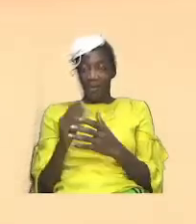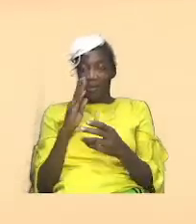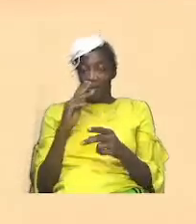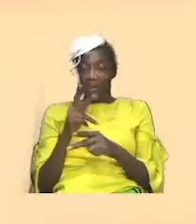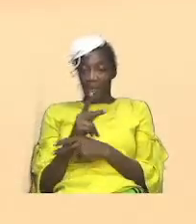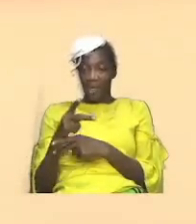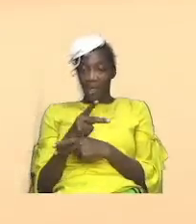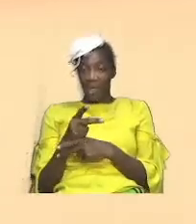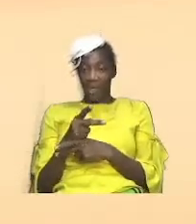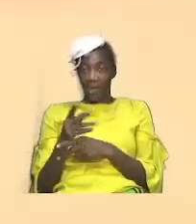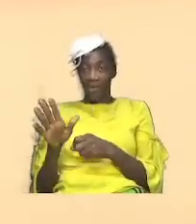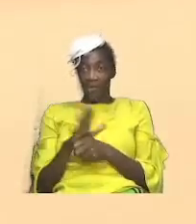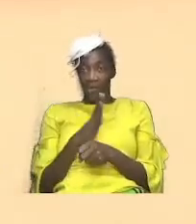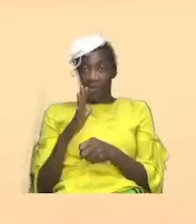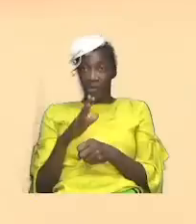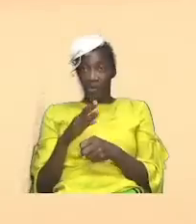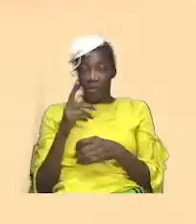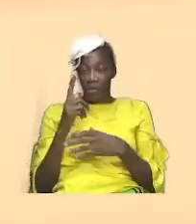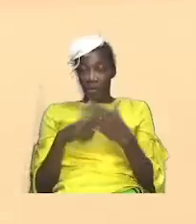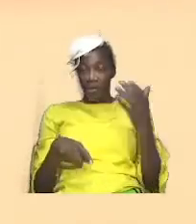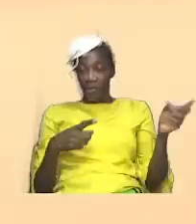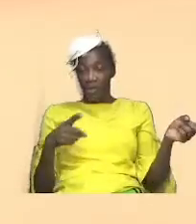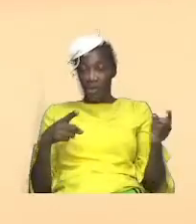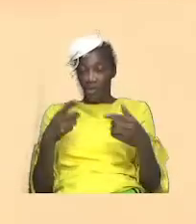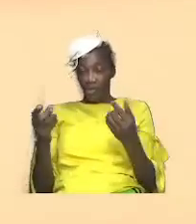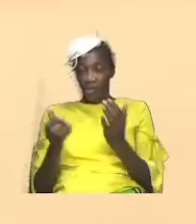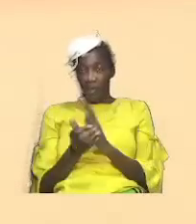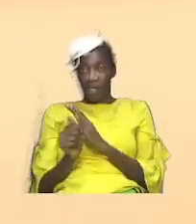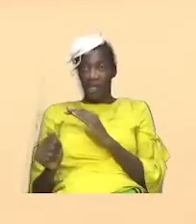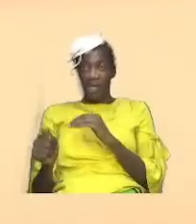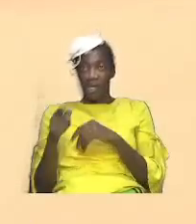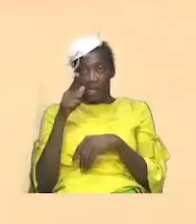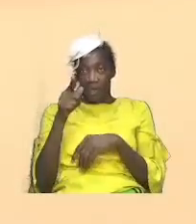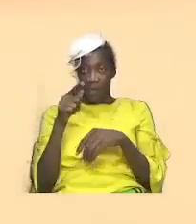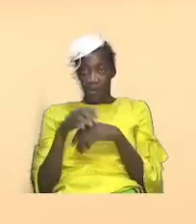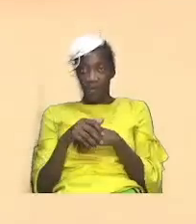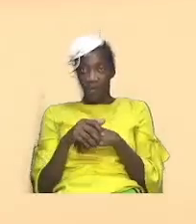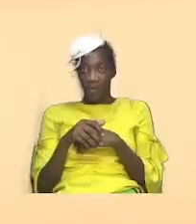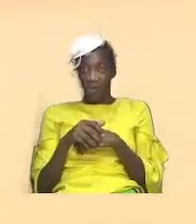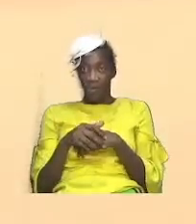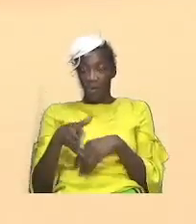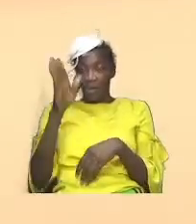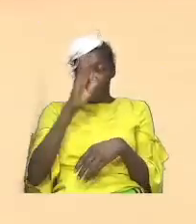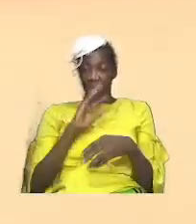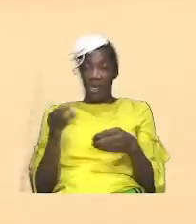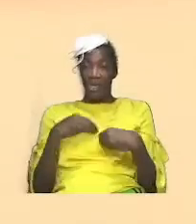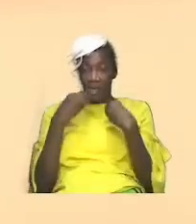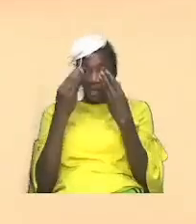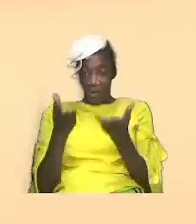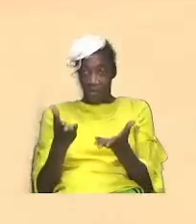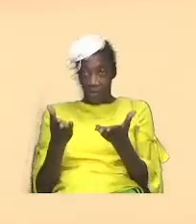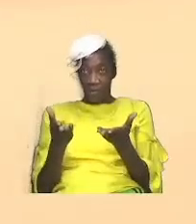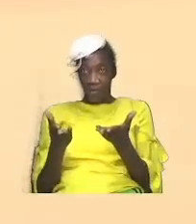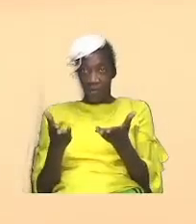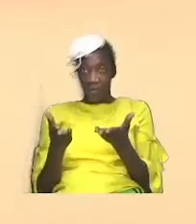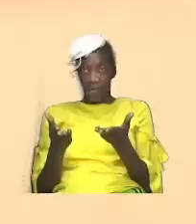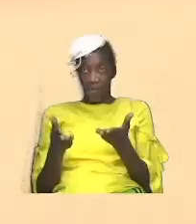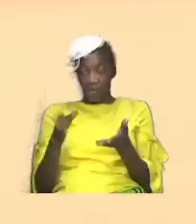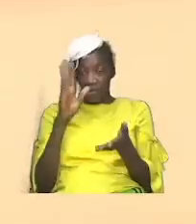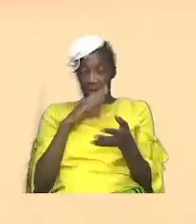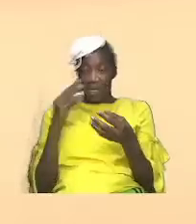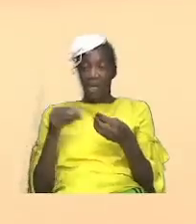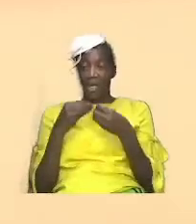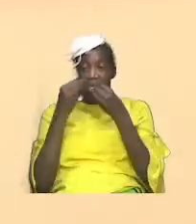careful of what we do with the talent. It is God that has gifted you. It is God that